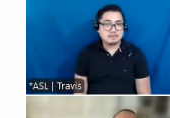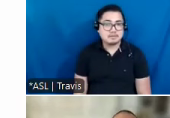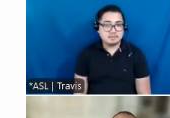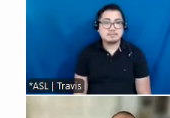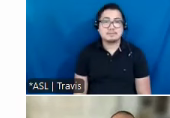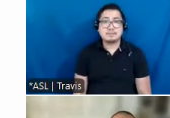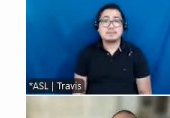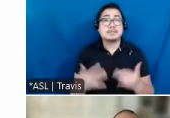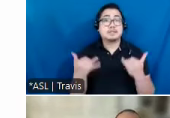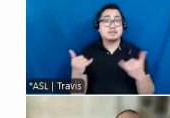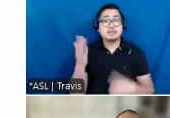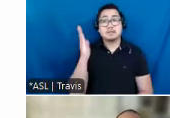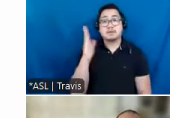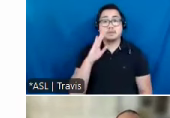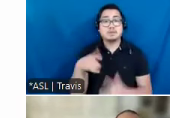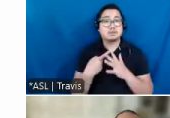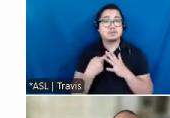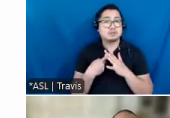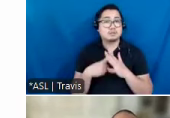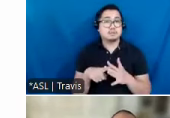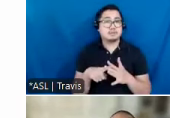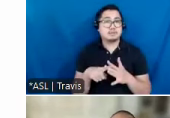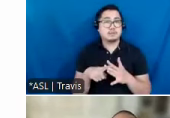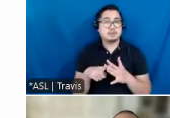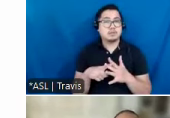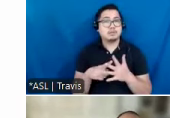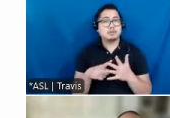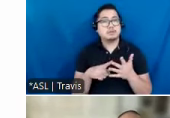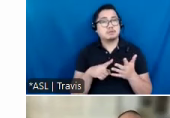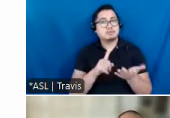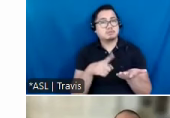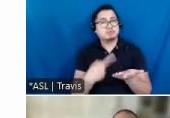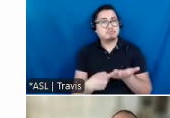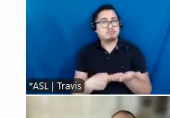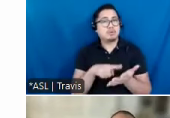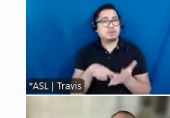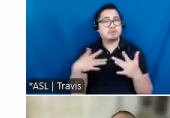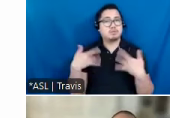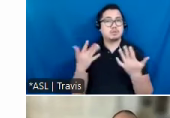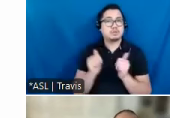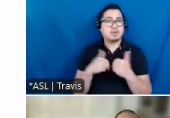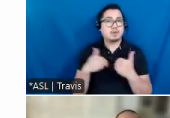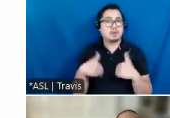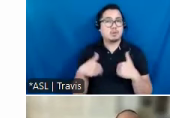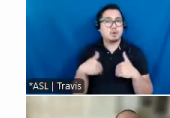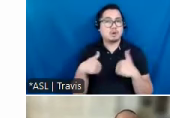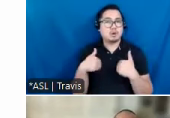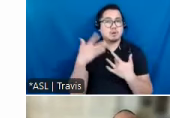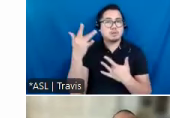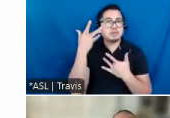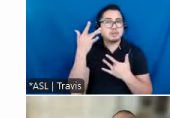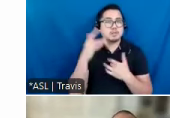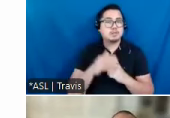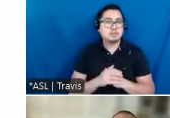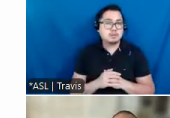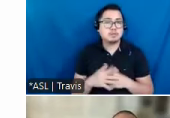So in today's presentation, we'll start off by exploring what's been happening with respiratory illnesses, specifically